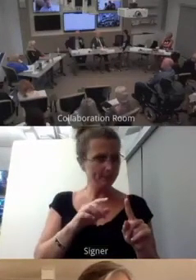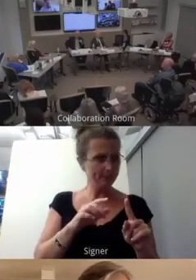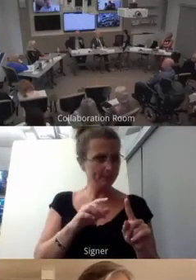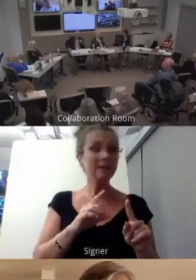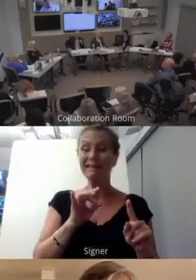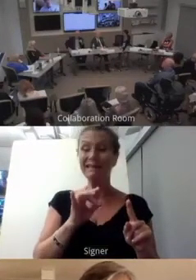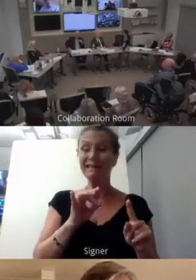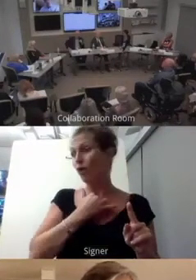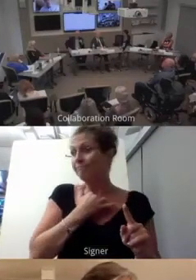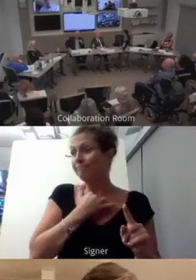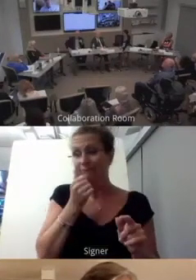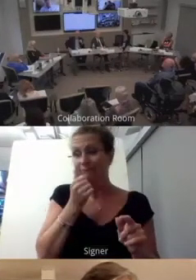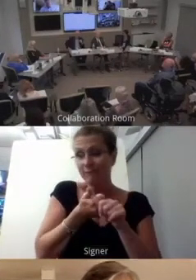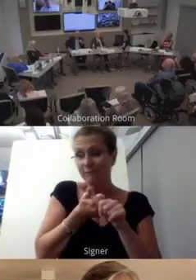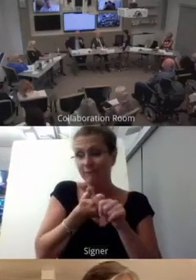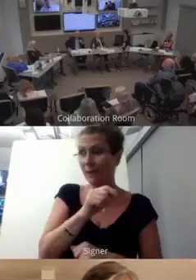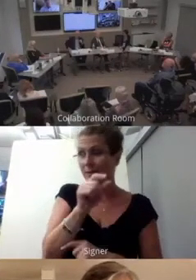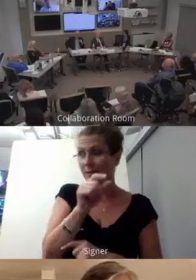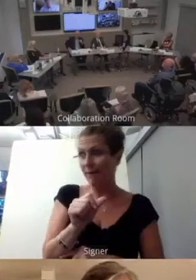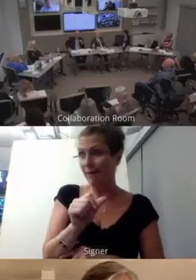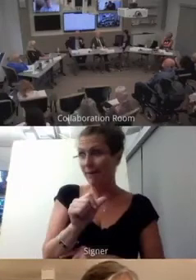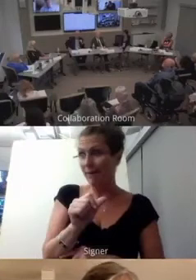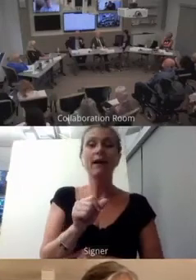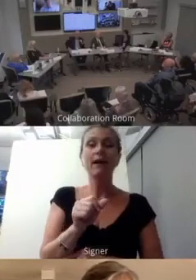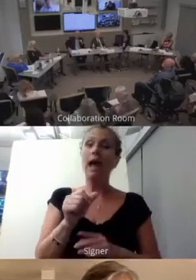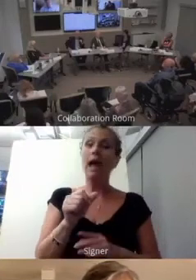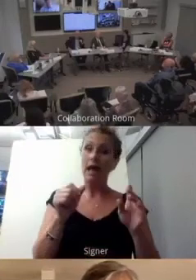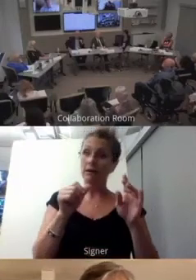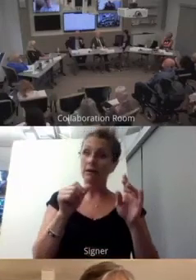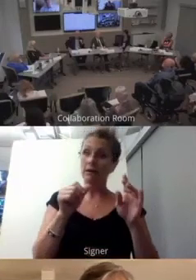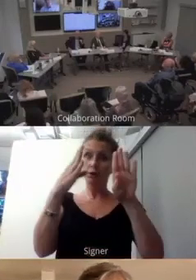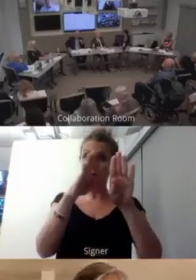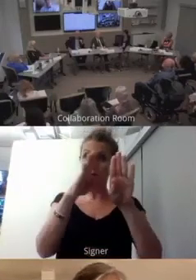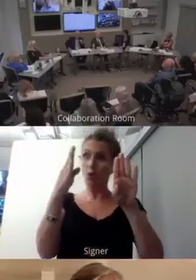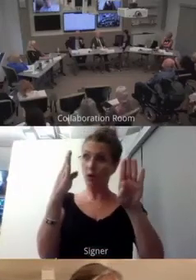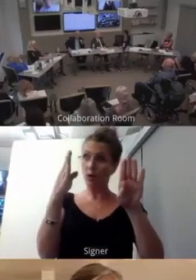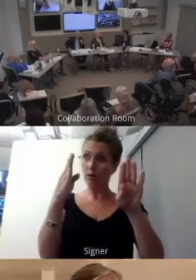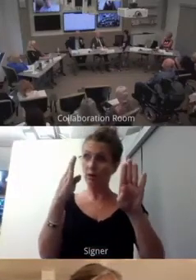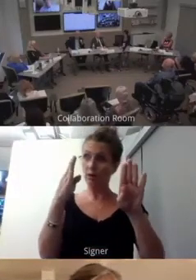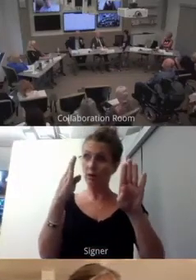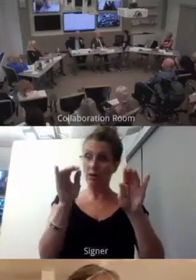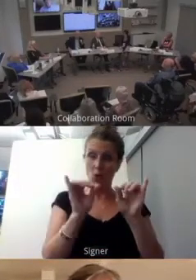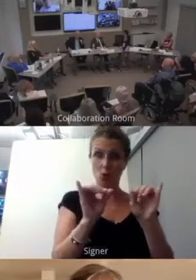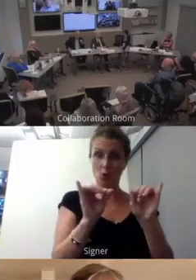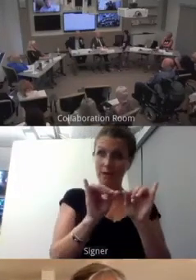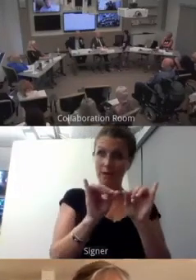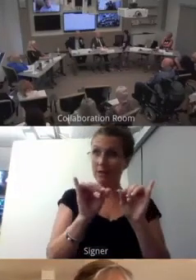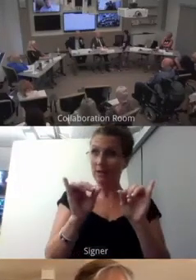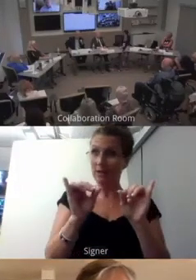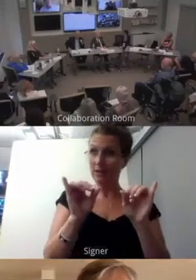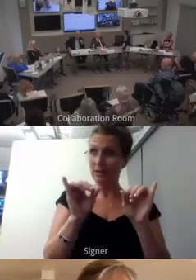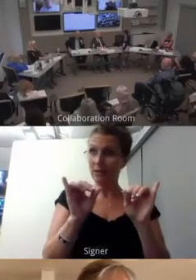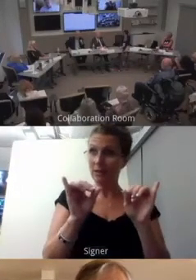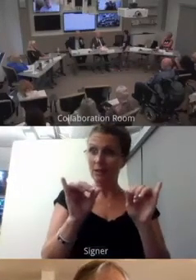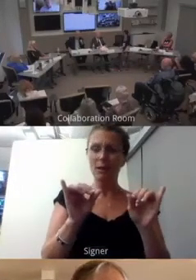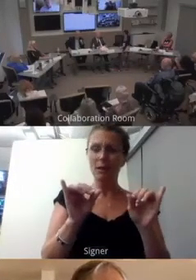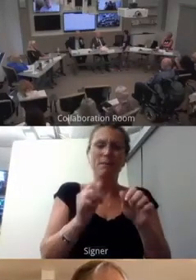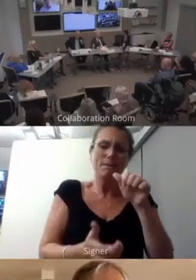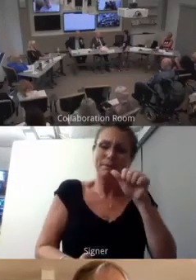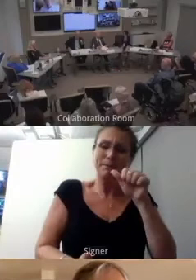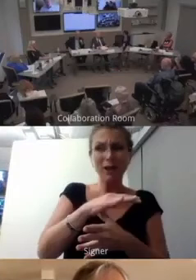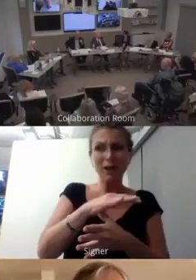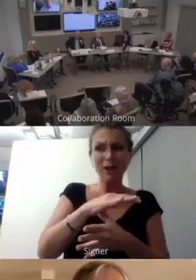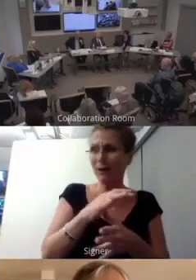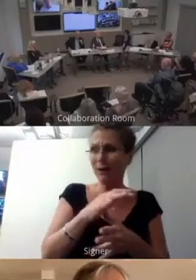width, it could not be a more important thing for a wheelchair user to get into a door. The other thing I think